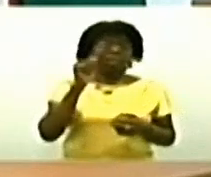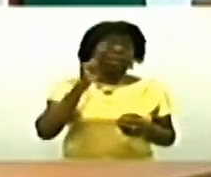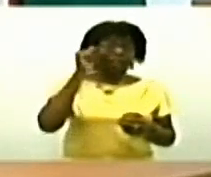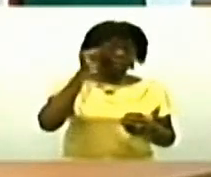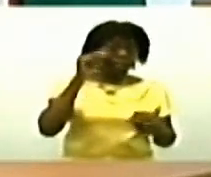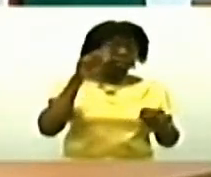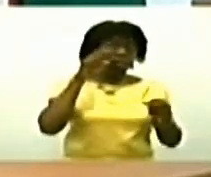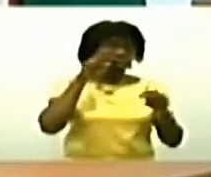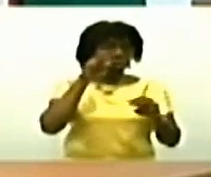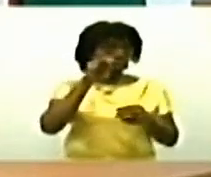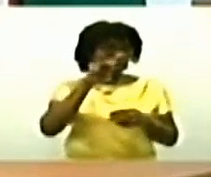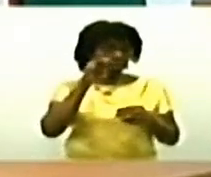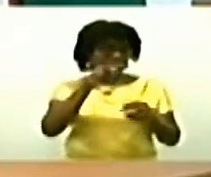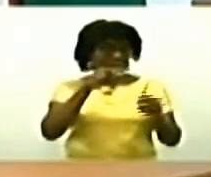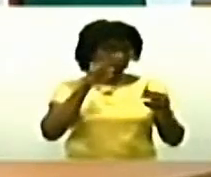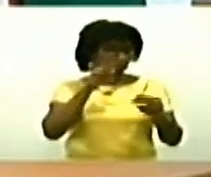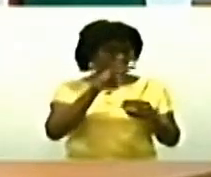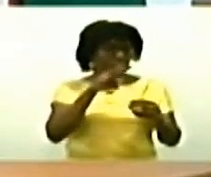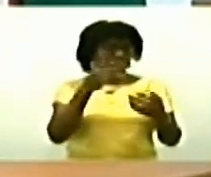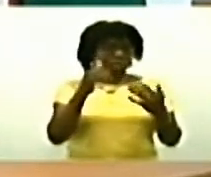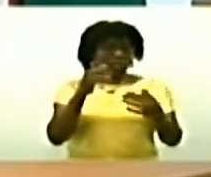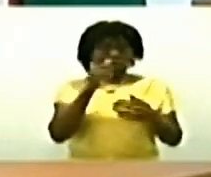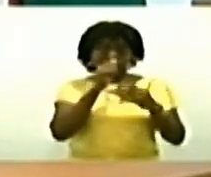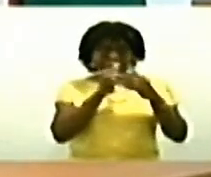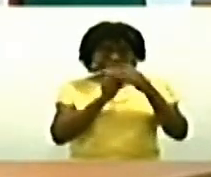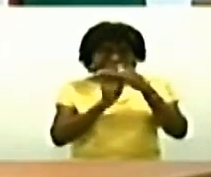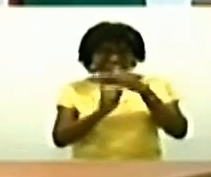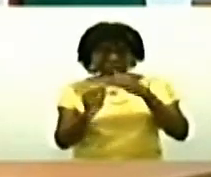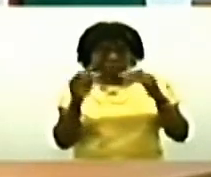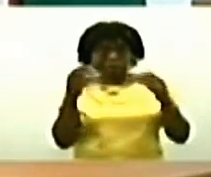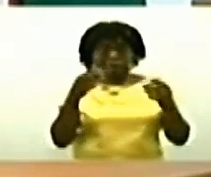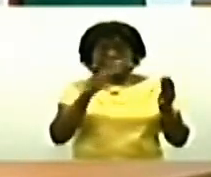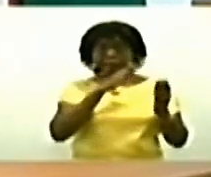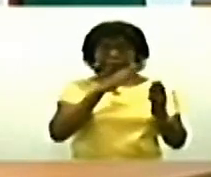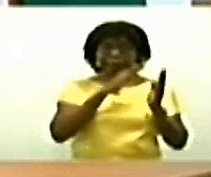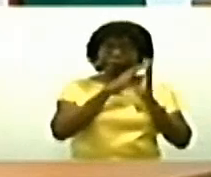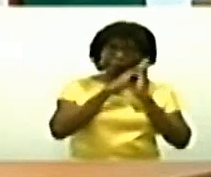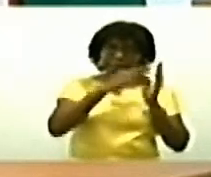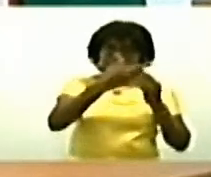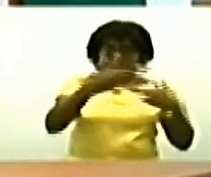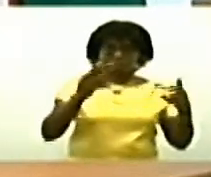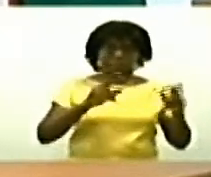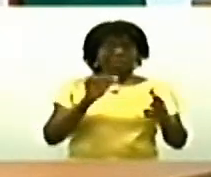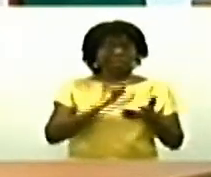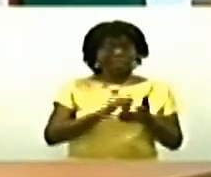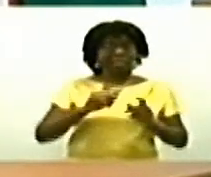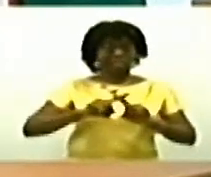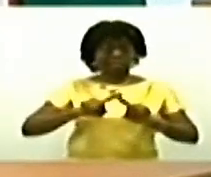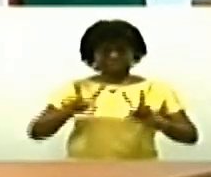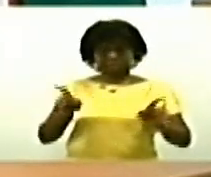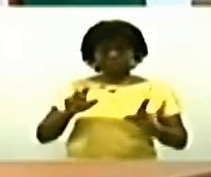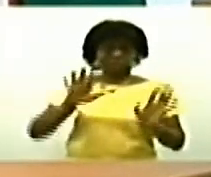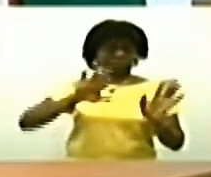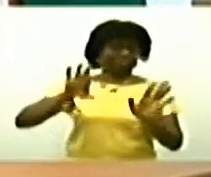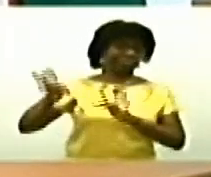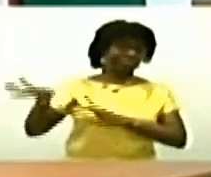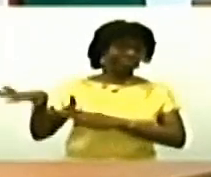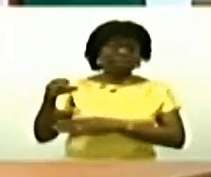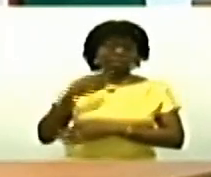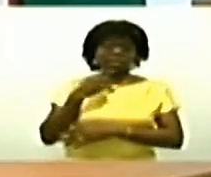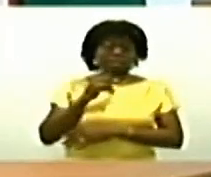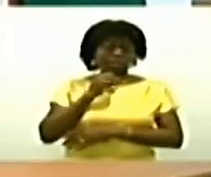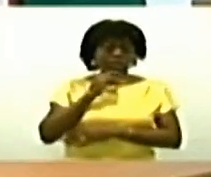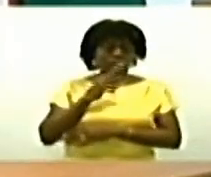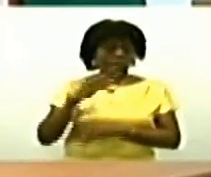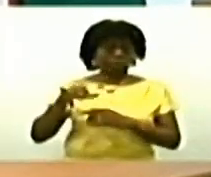site in the privacy of your bedroom, that's a different matter. I mean, I could comment not on